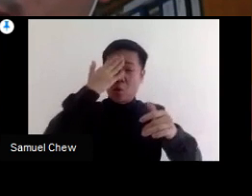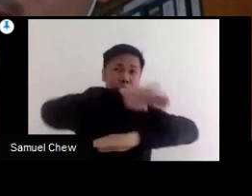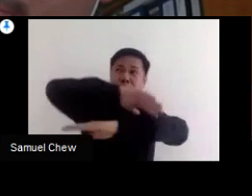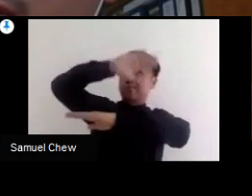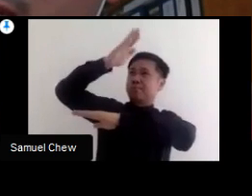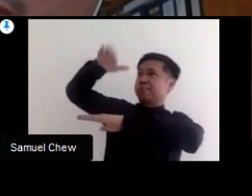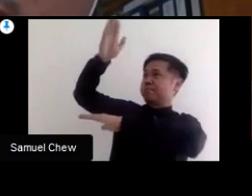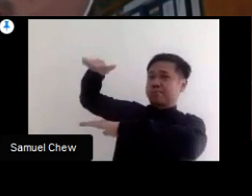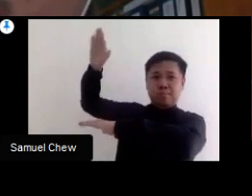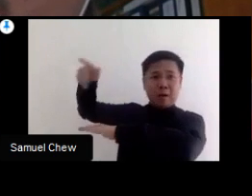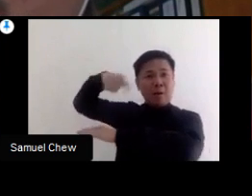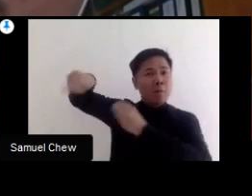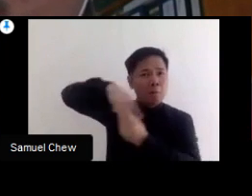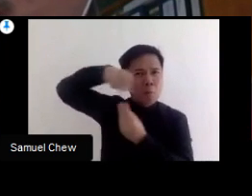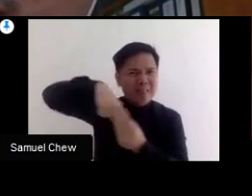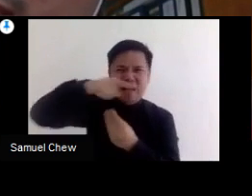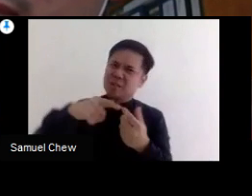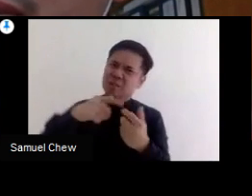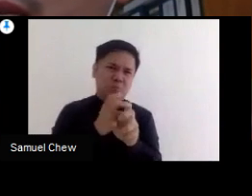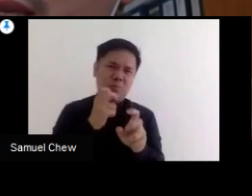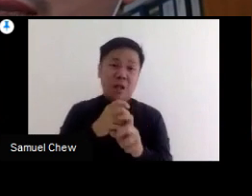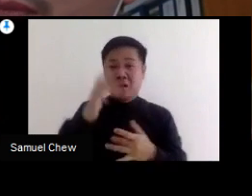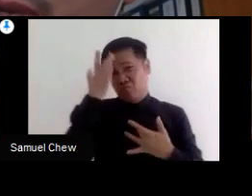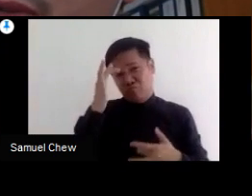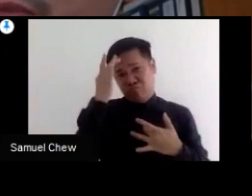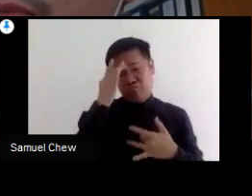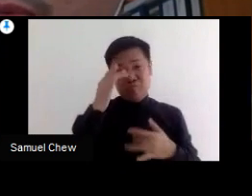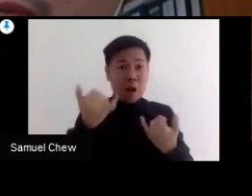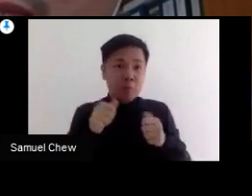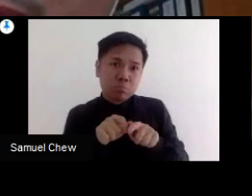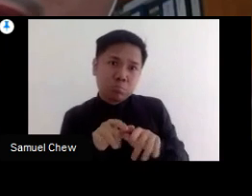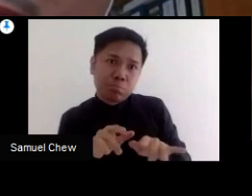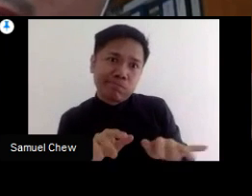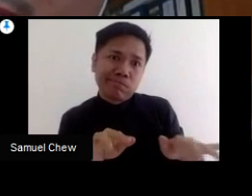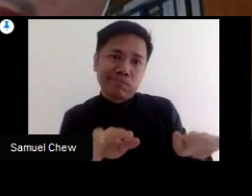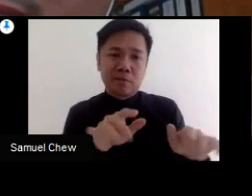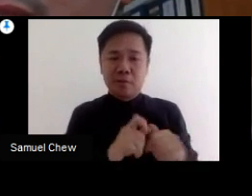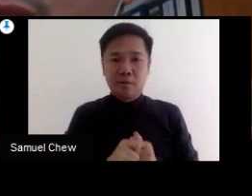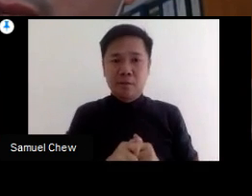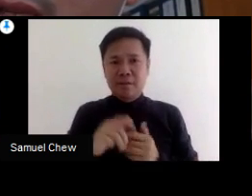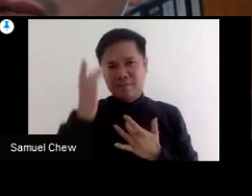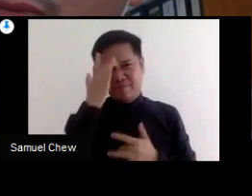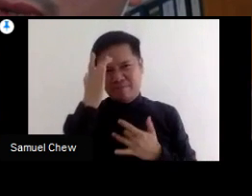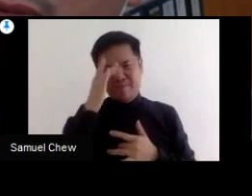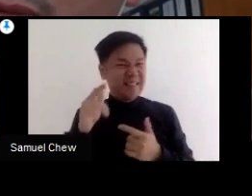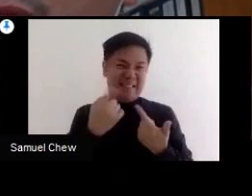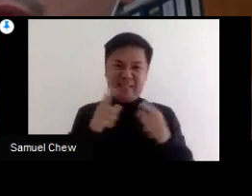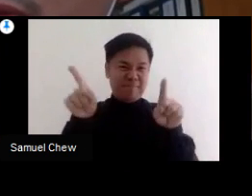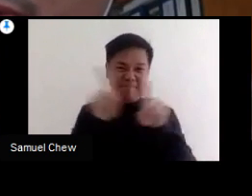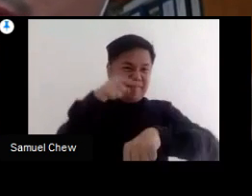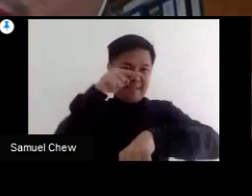diseases. Non-communicable diseases are increasing at the backdrop of prevalent communicable diseases.